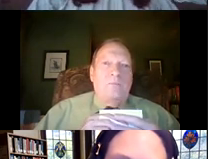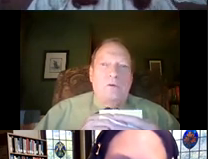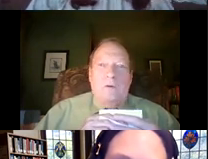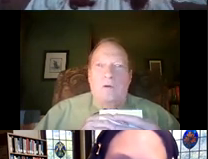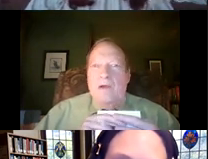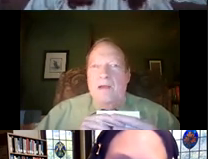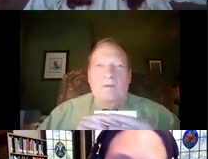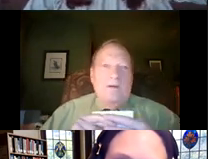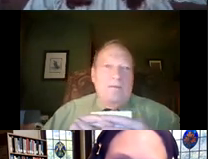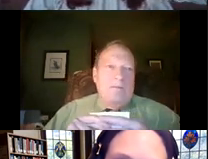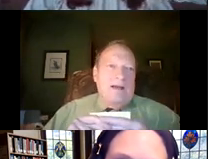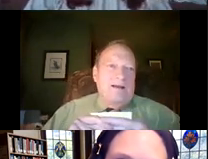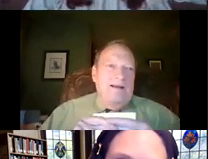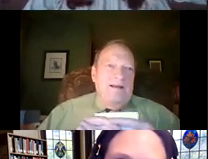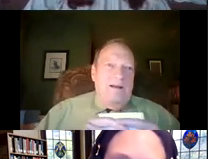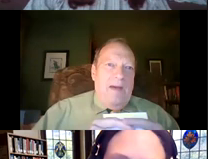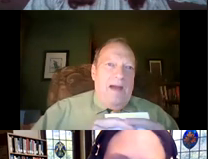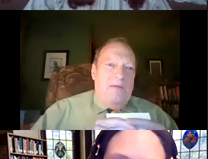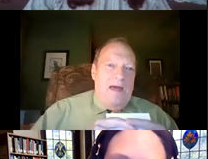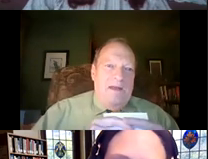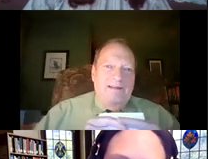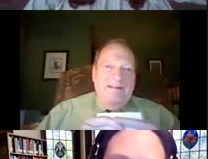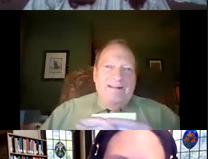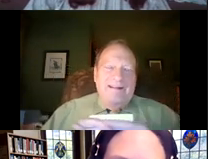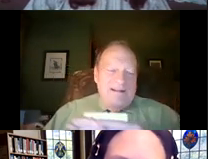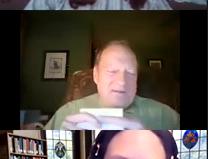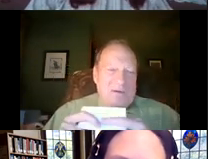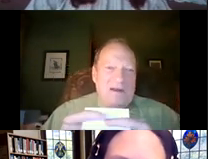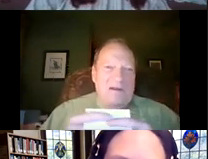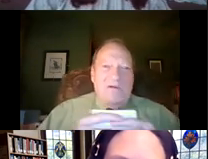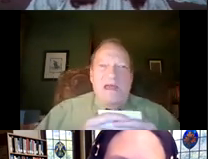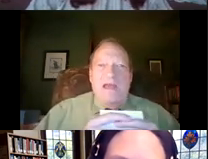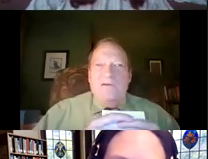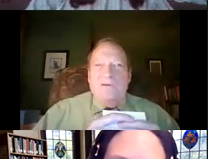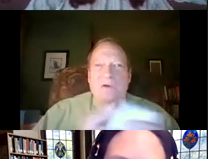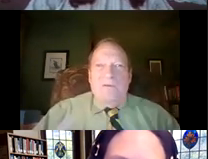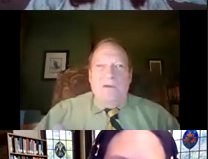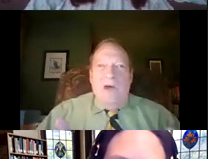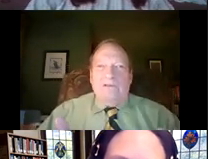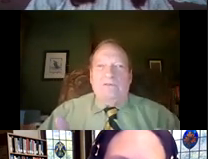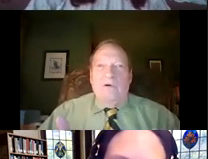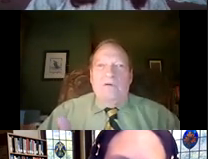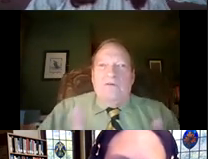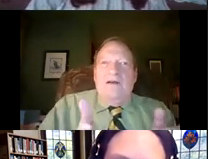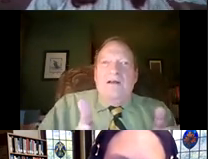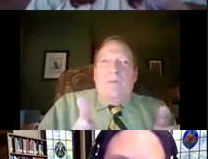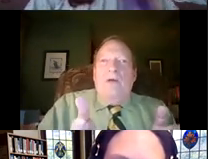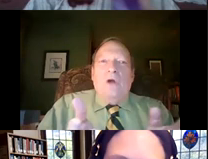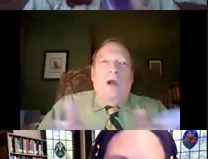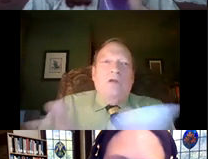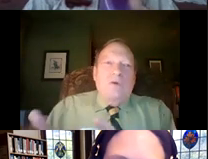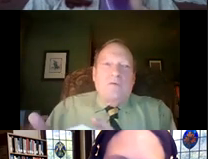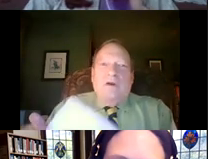your computer program back then. Quite a different day when you brought a box full of